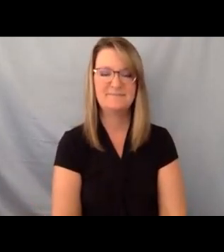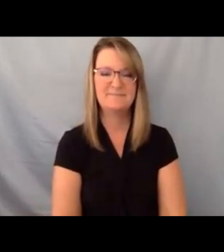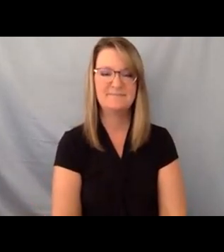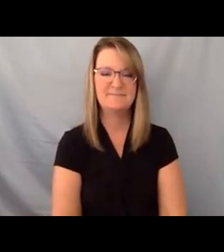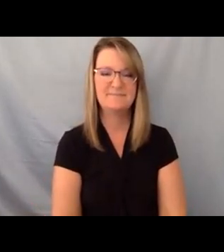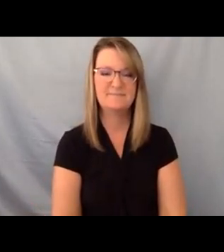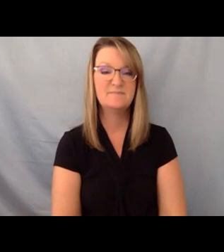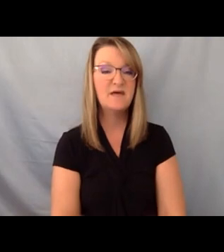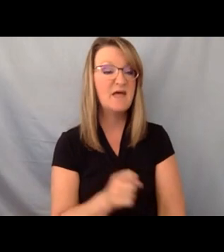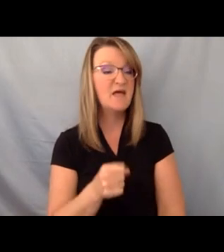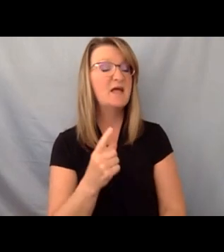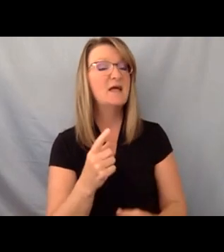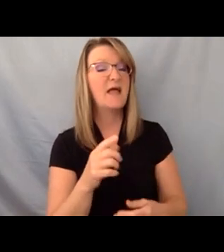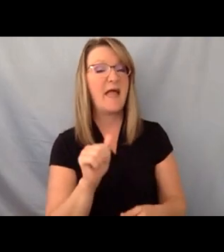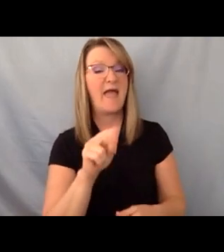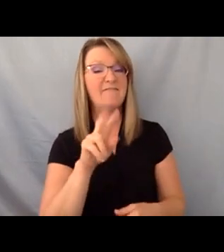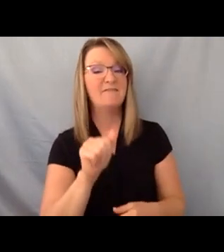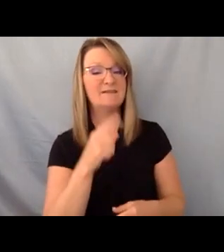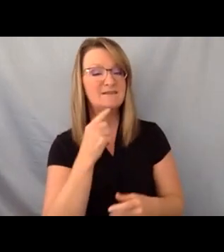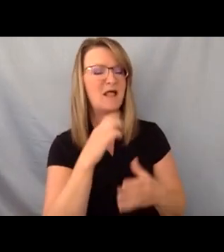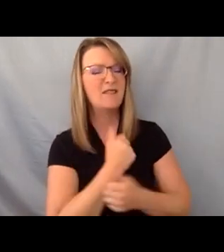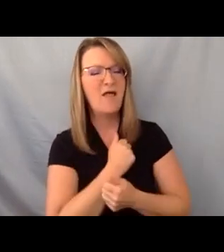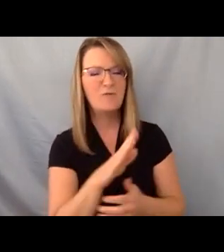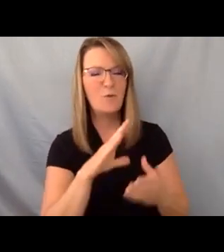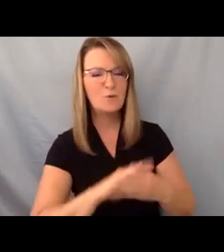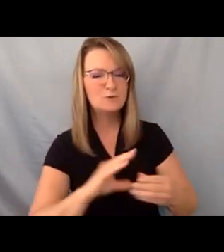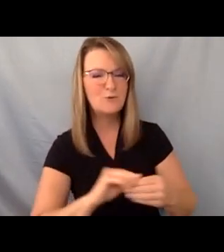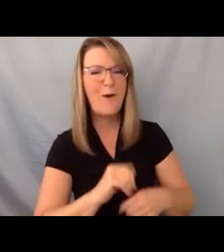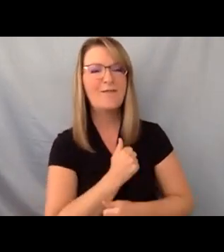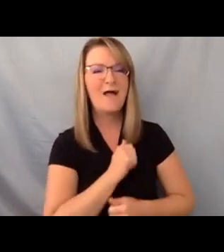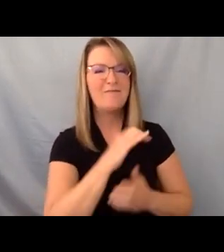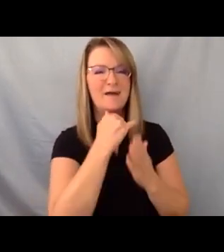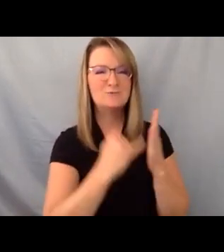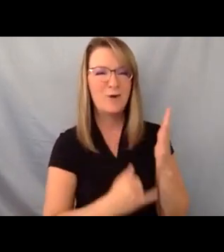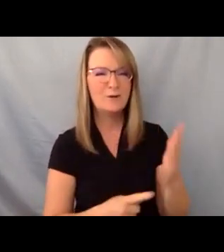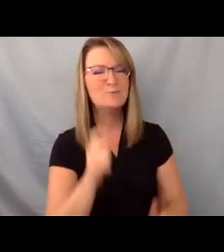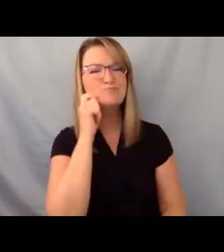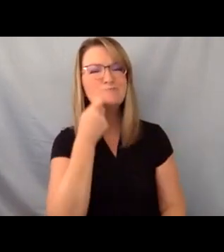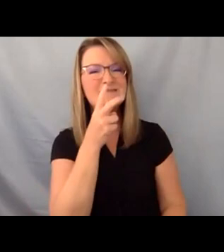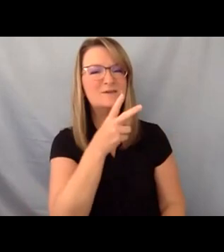ava says i loved your story thanks so much for sharing i love drawing too it was so cool to see you put your passion in your work